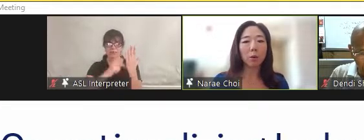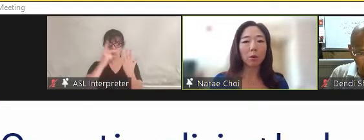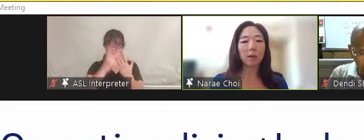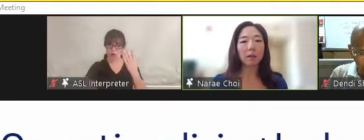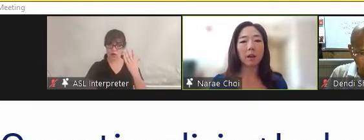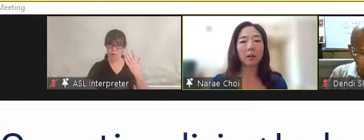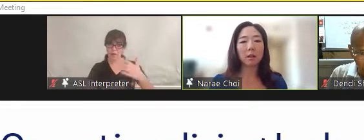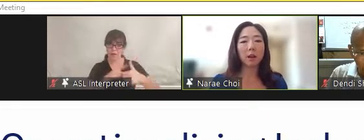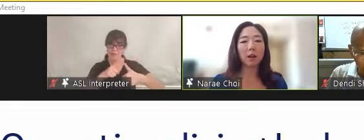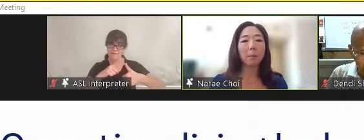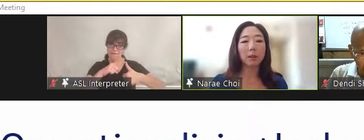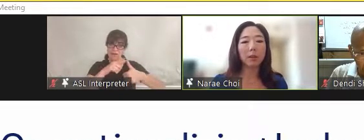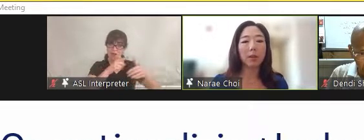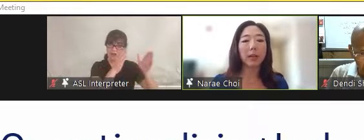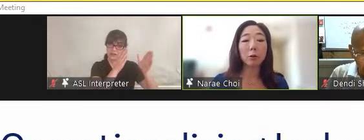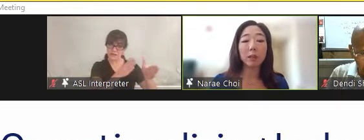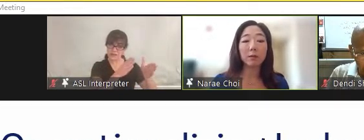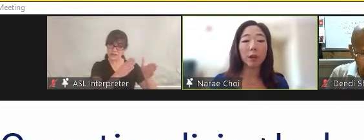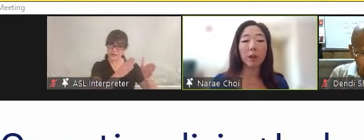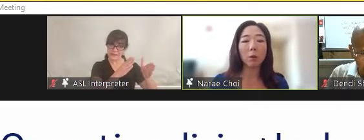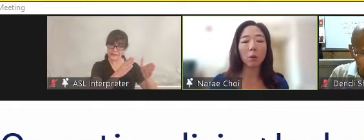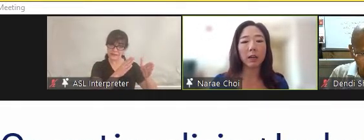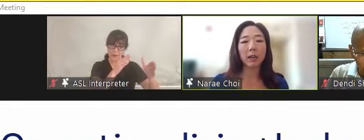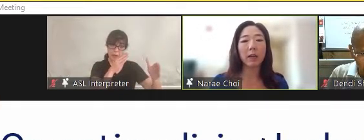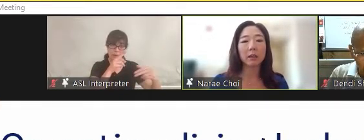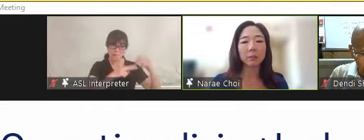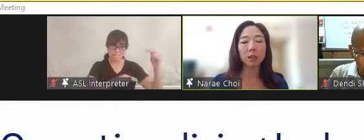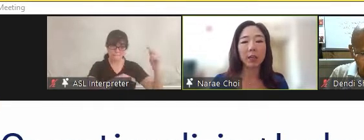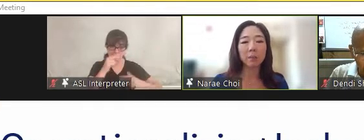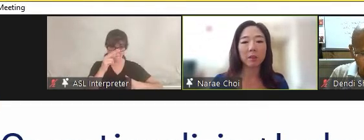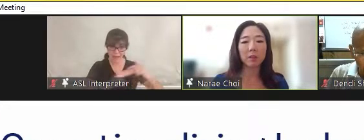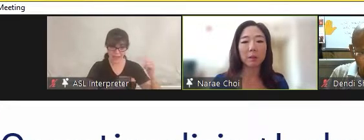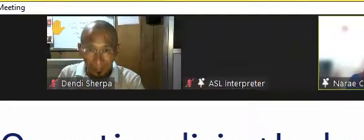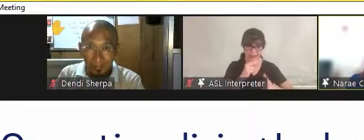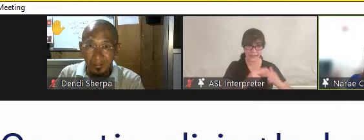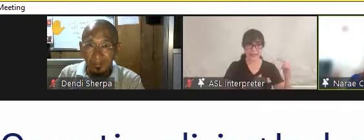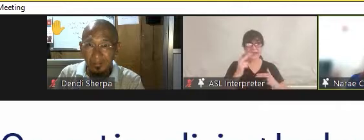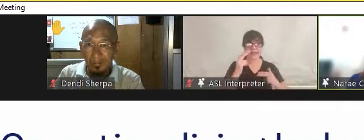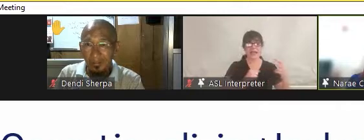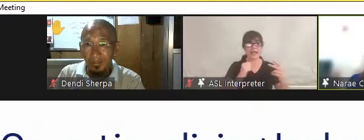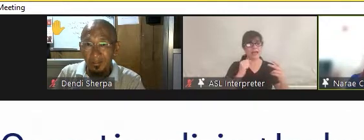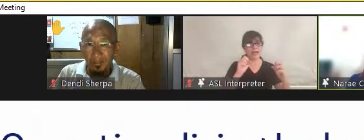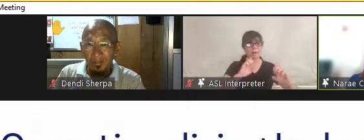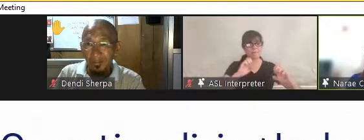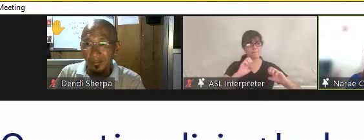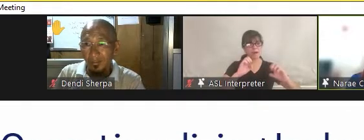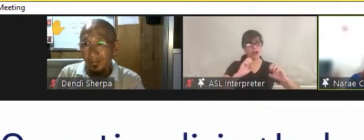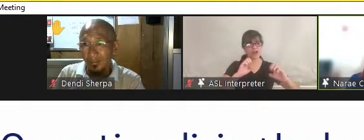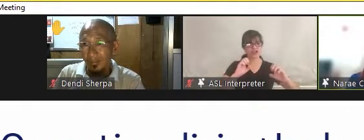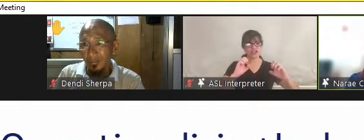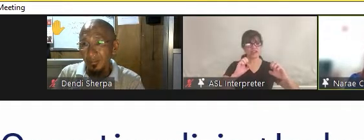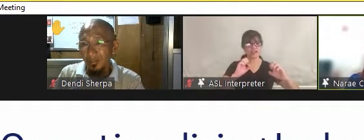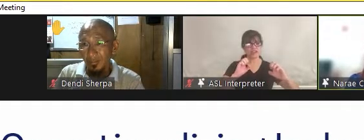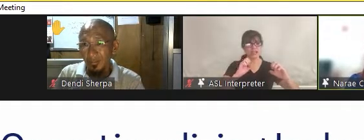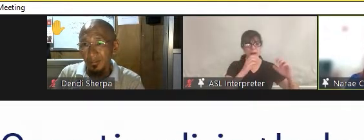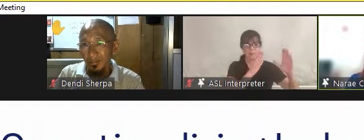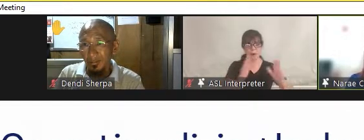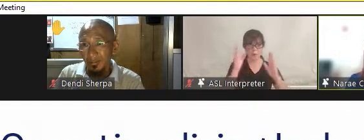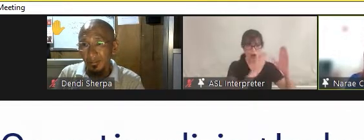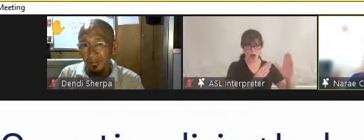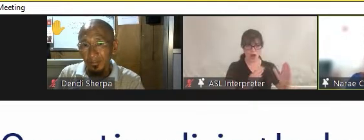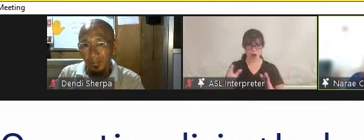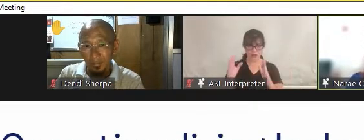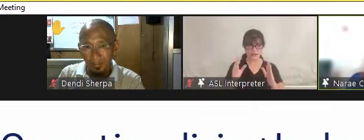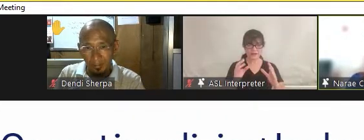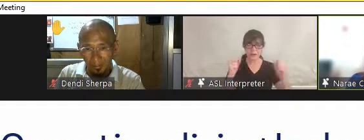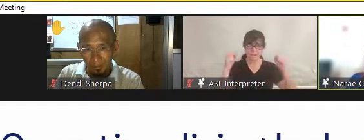really focuses on building inclusive early warning and community emergency preparedness in general. As you can see, there are